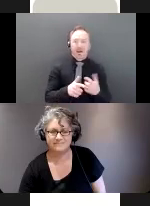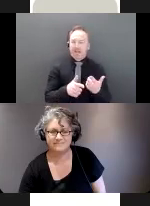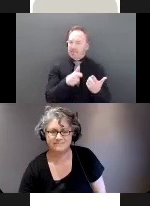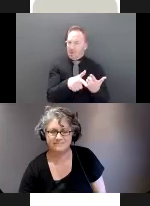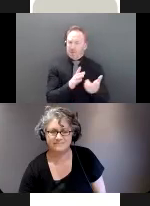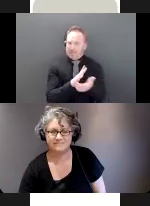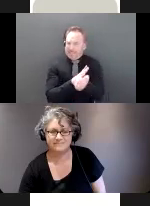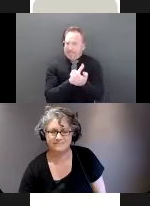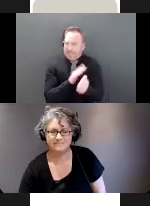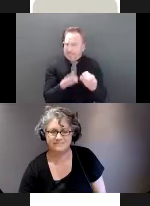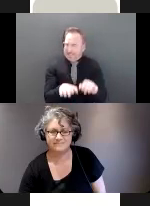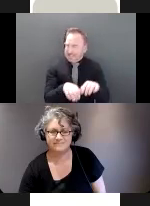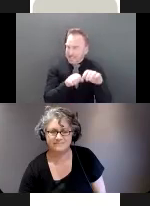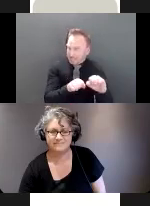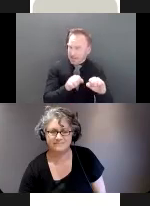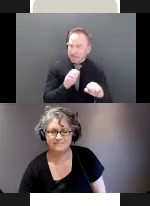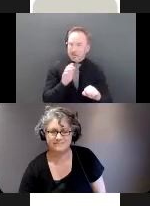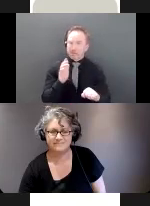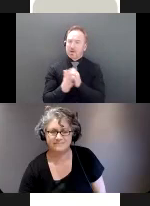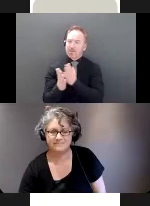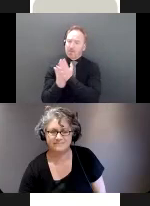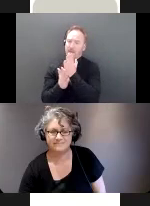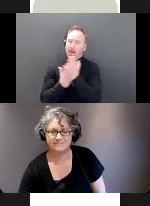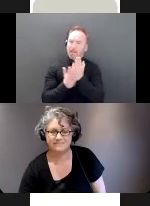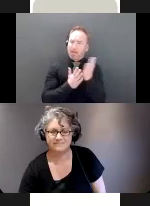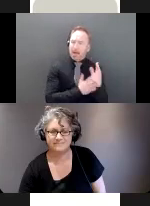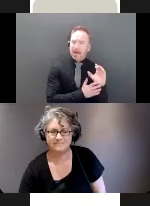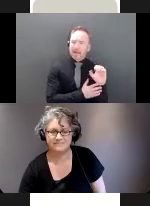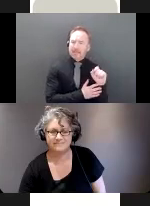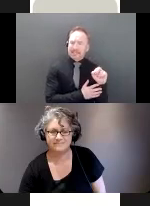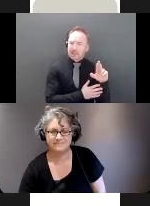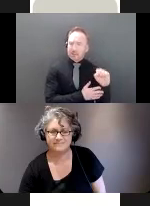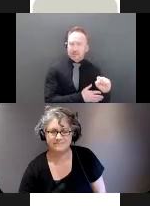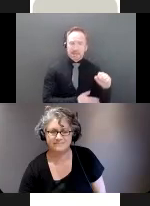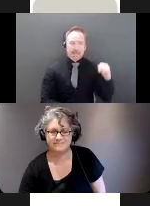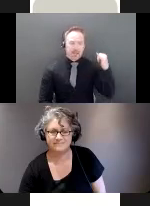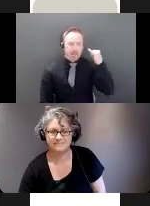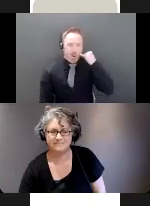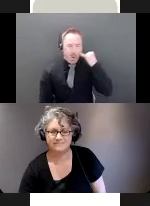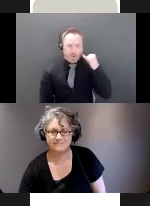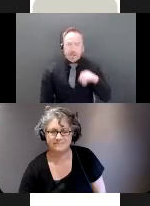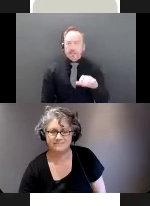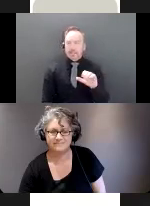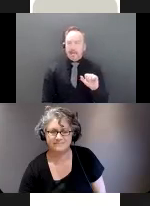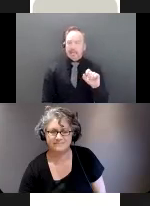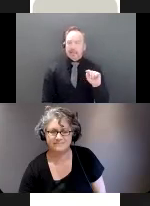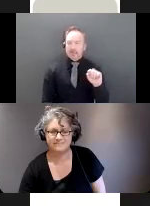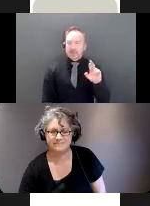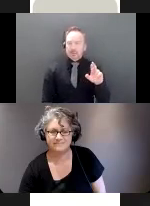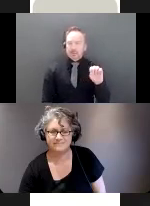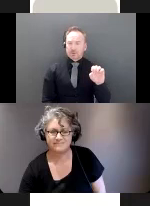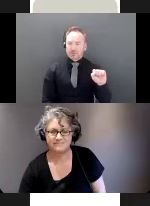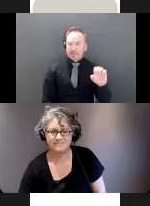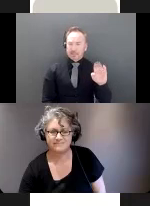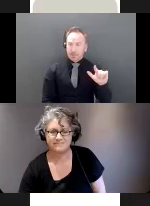up and supported cross-sectorally. For example, having a sensory object like stress balls and clay, those are great with people